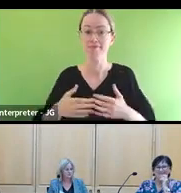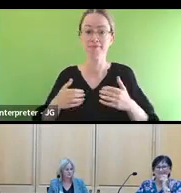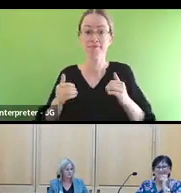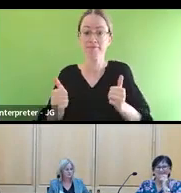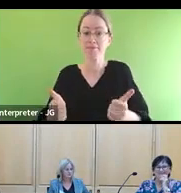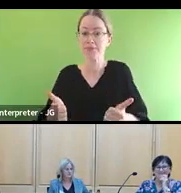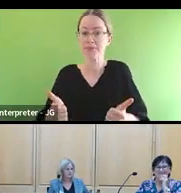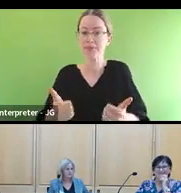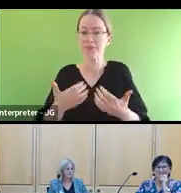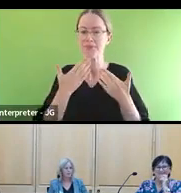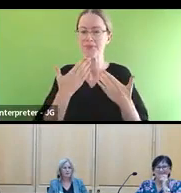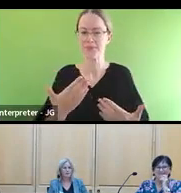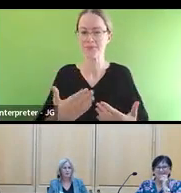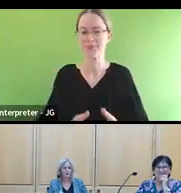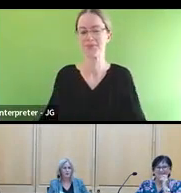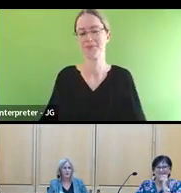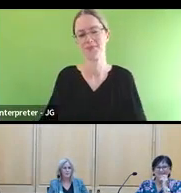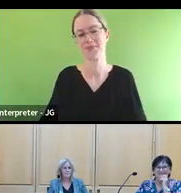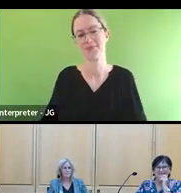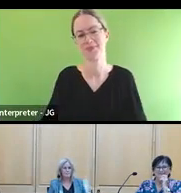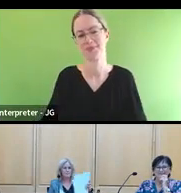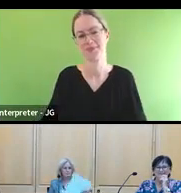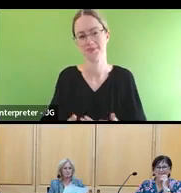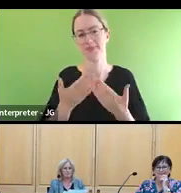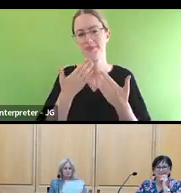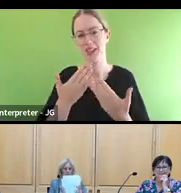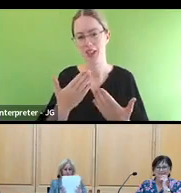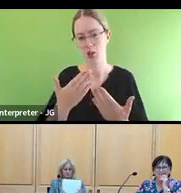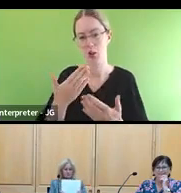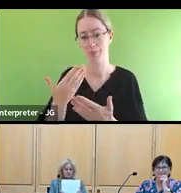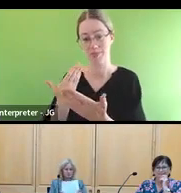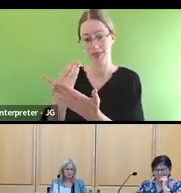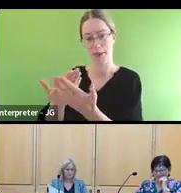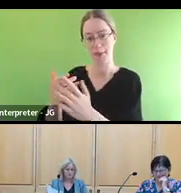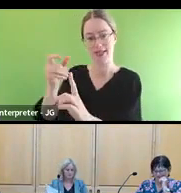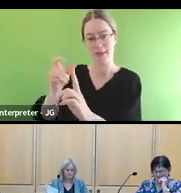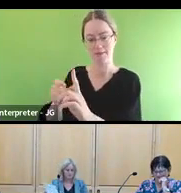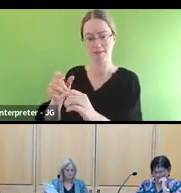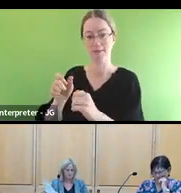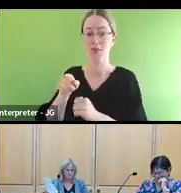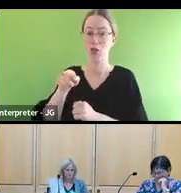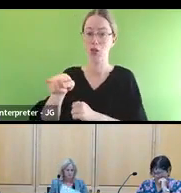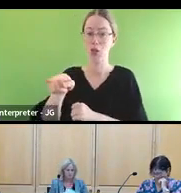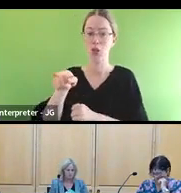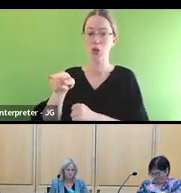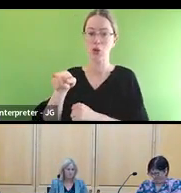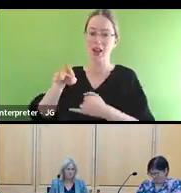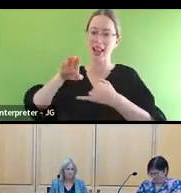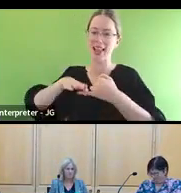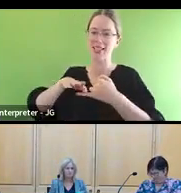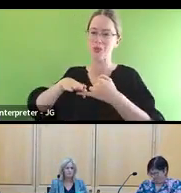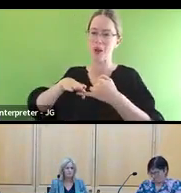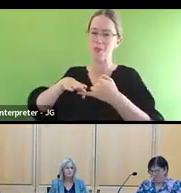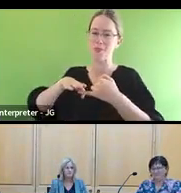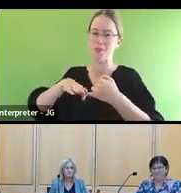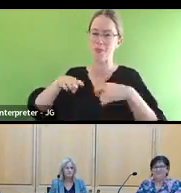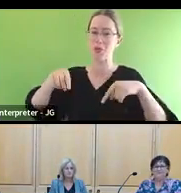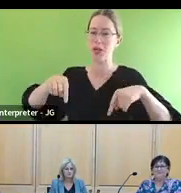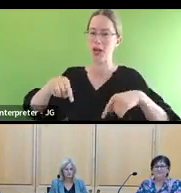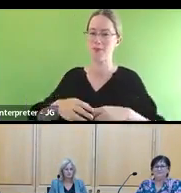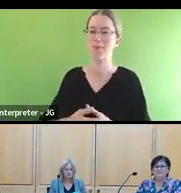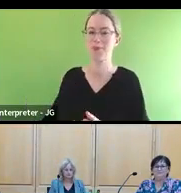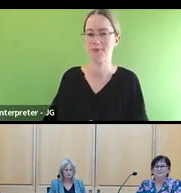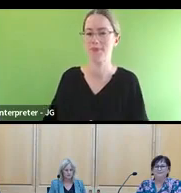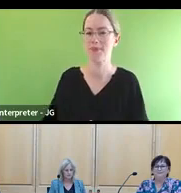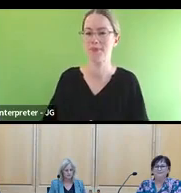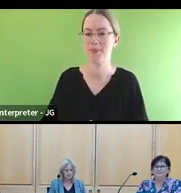Well, thank you, members, and thank you to thank you, Jessica. You are our last submitter for today, and